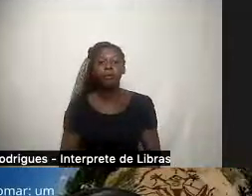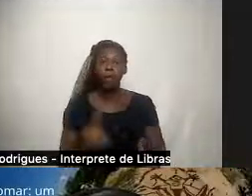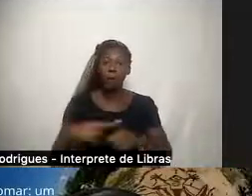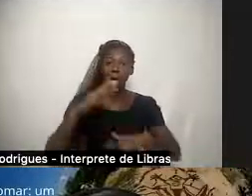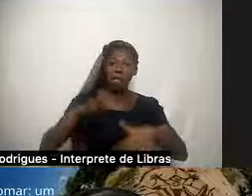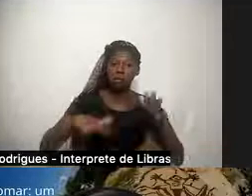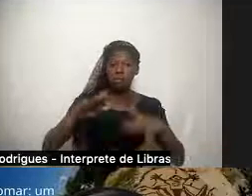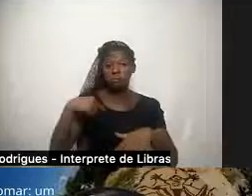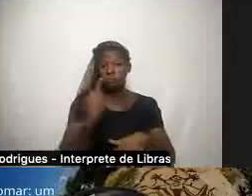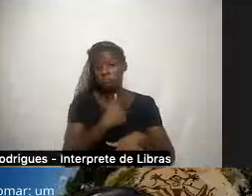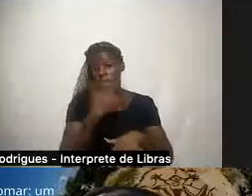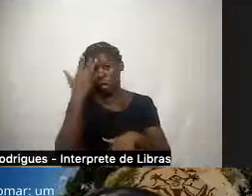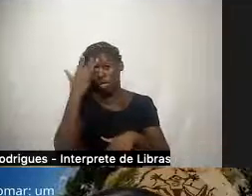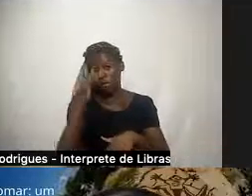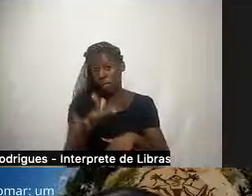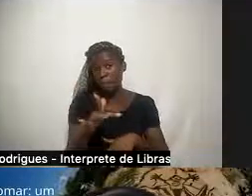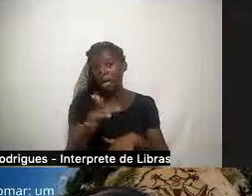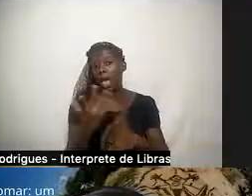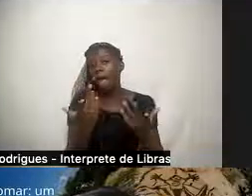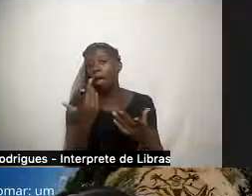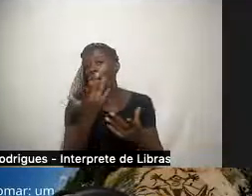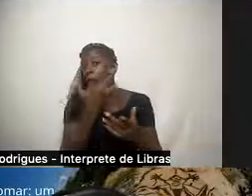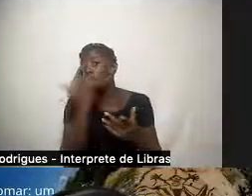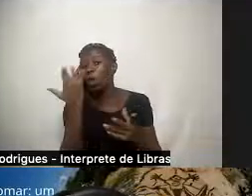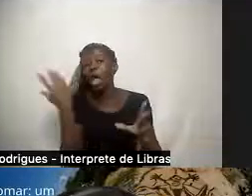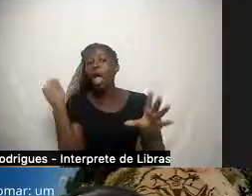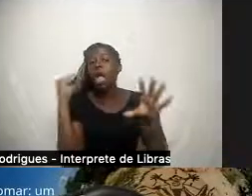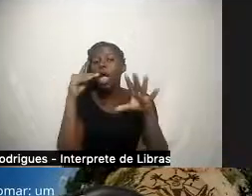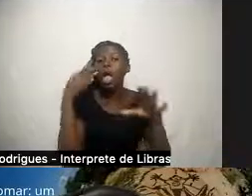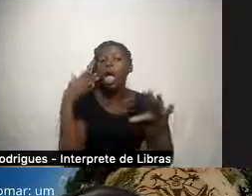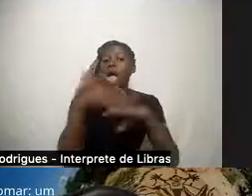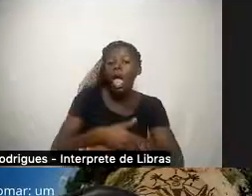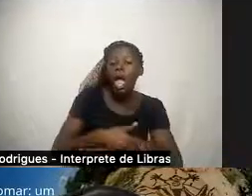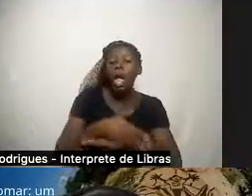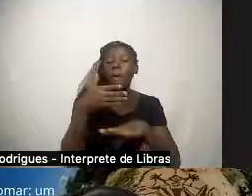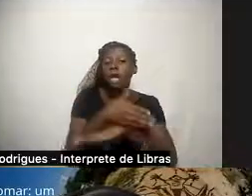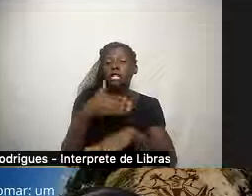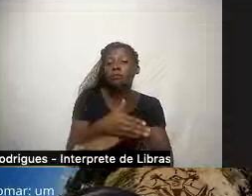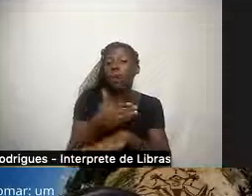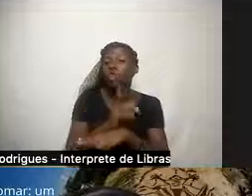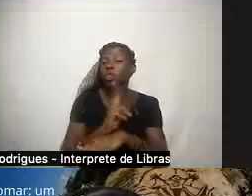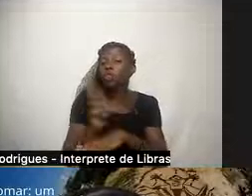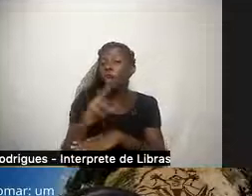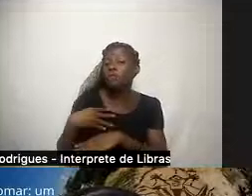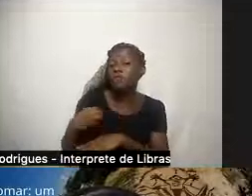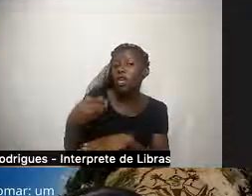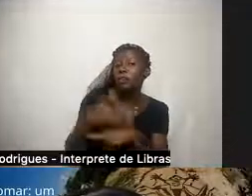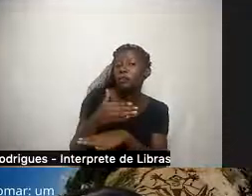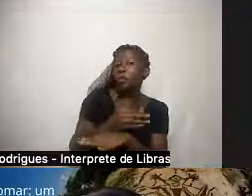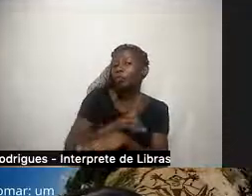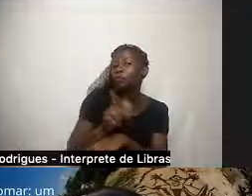that. Sometimes through this tool, the person uses another name, so we don't know who